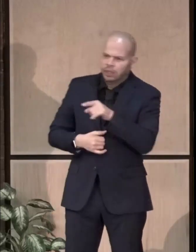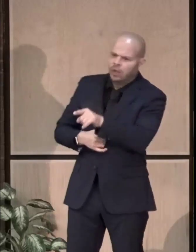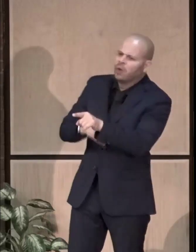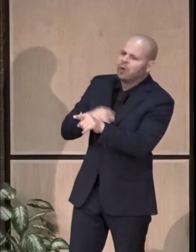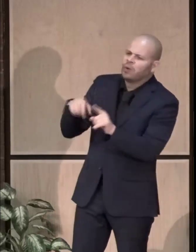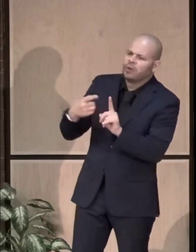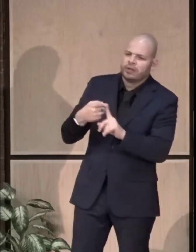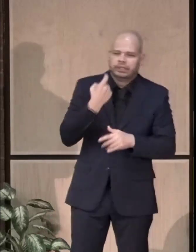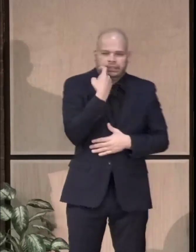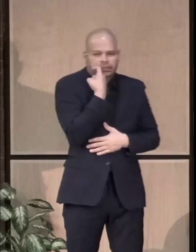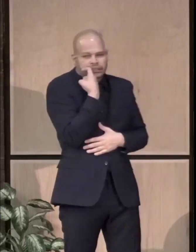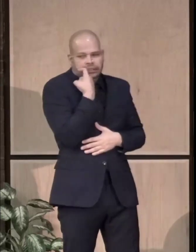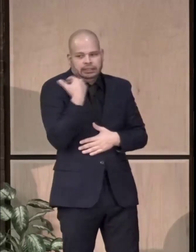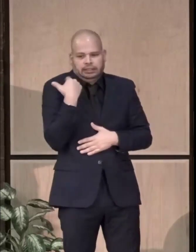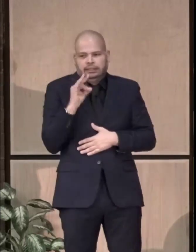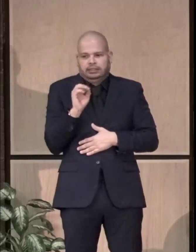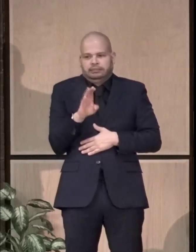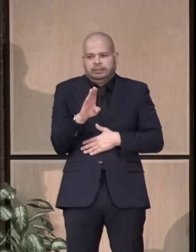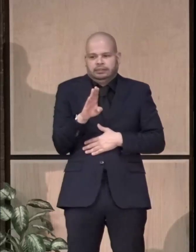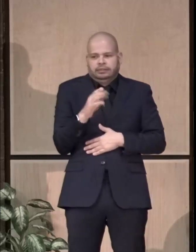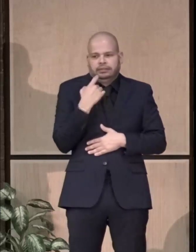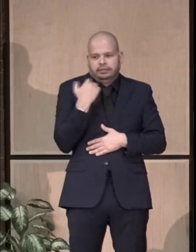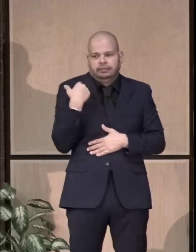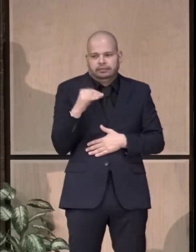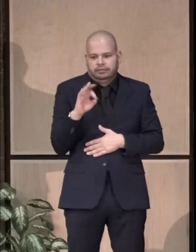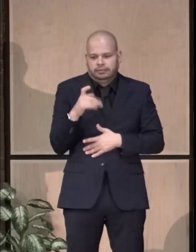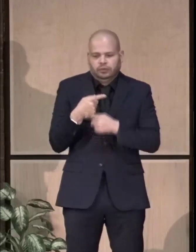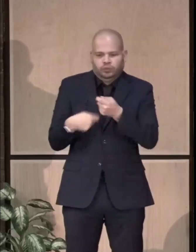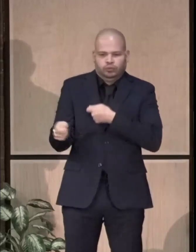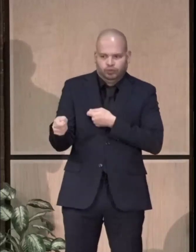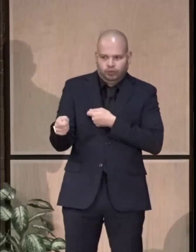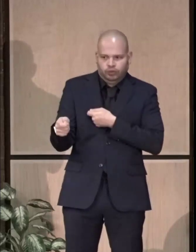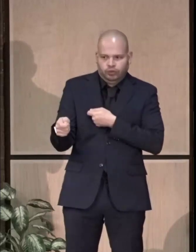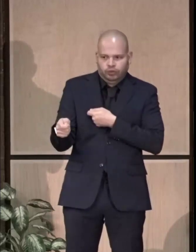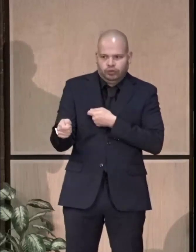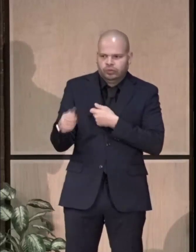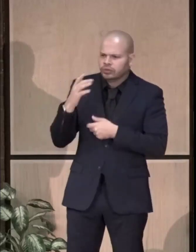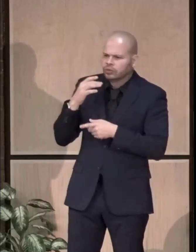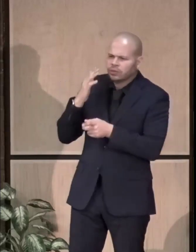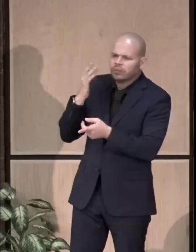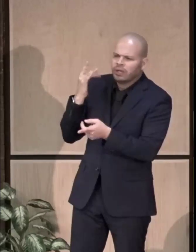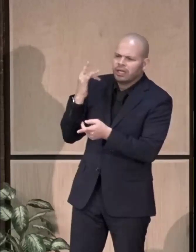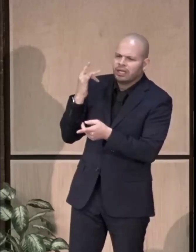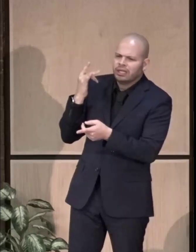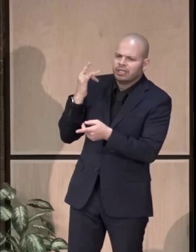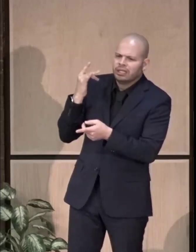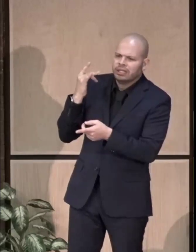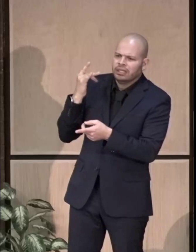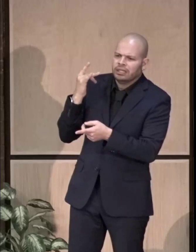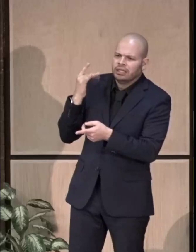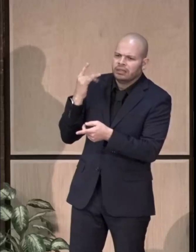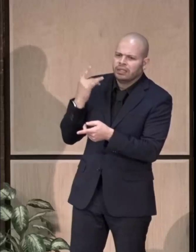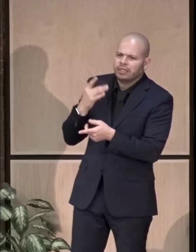This past February, I believe the first part of February, okay. Changed over. And why was that? My time